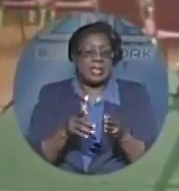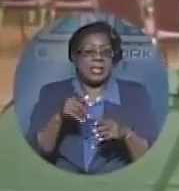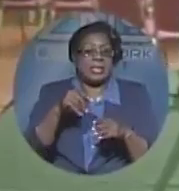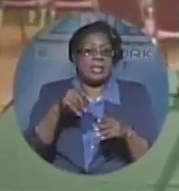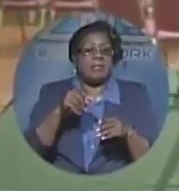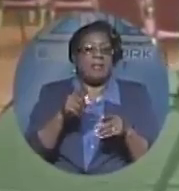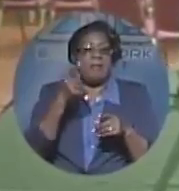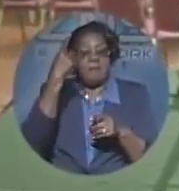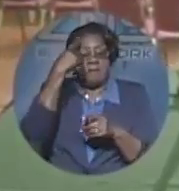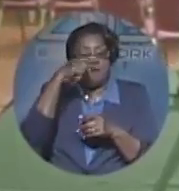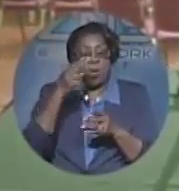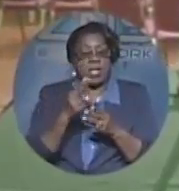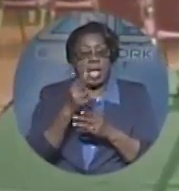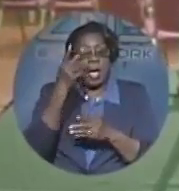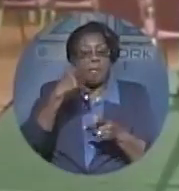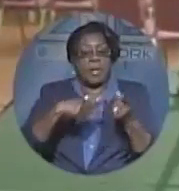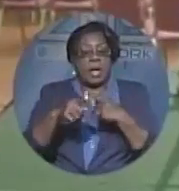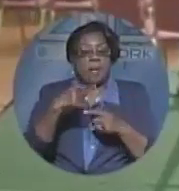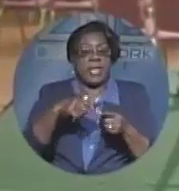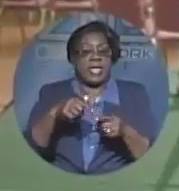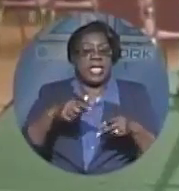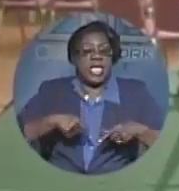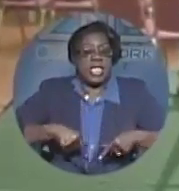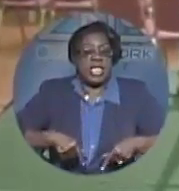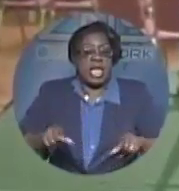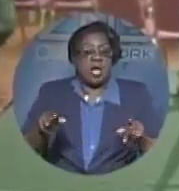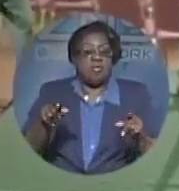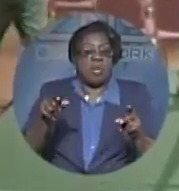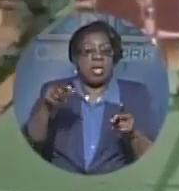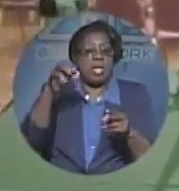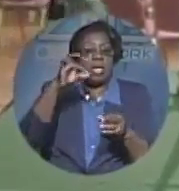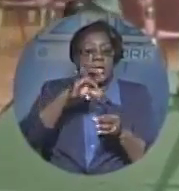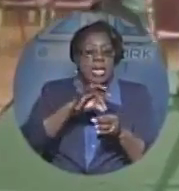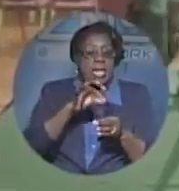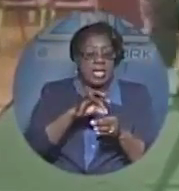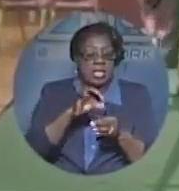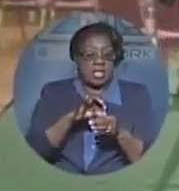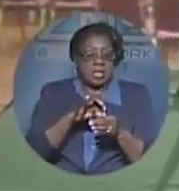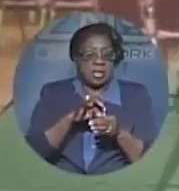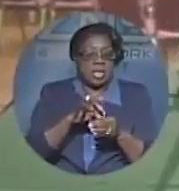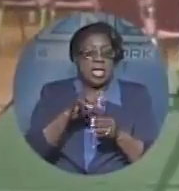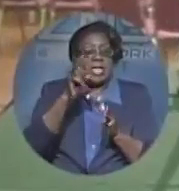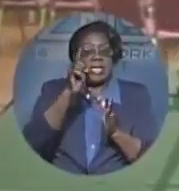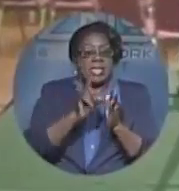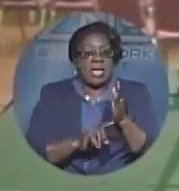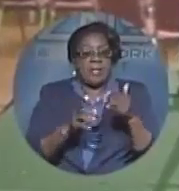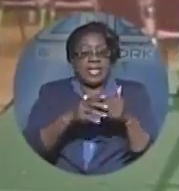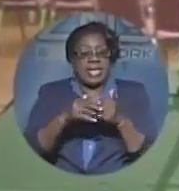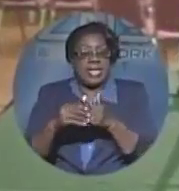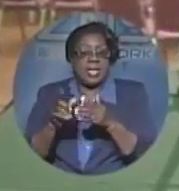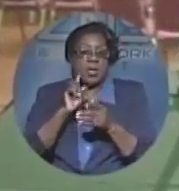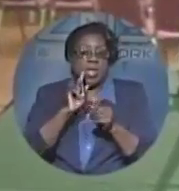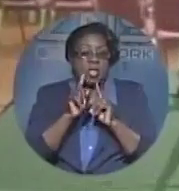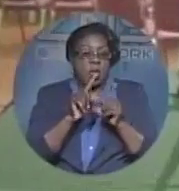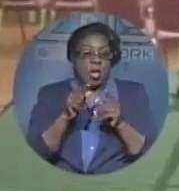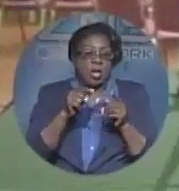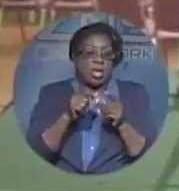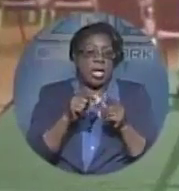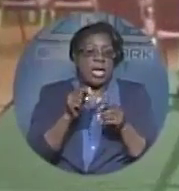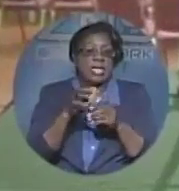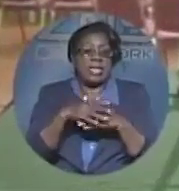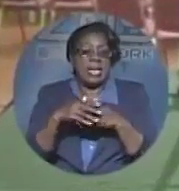leader following elections this past Monday. The deputy leader will address the summit along with DNA leader Branville